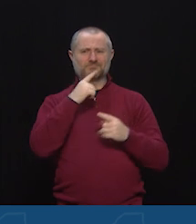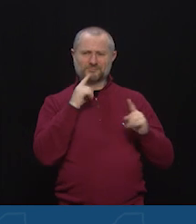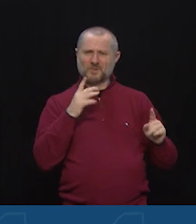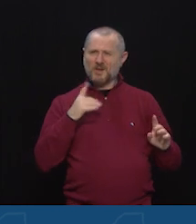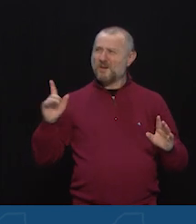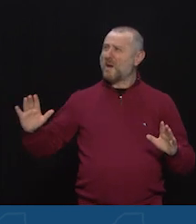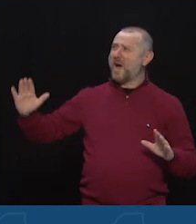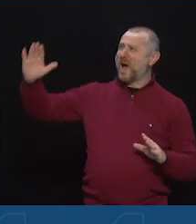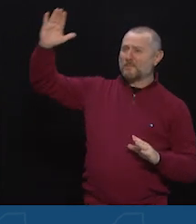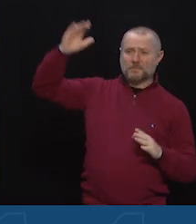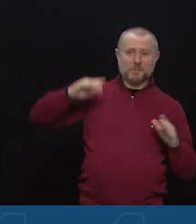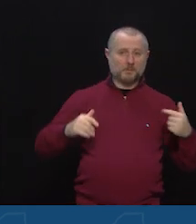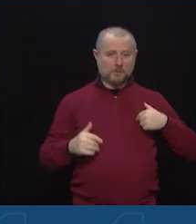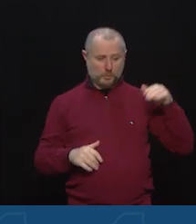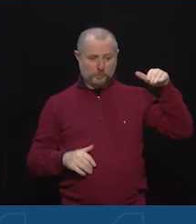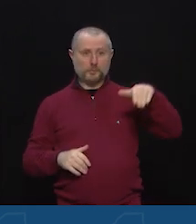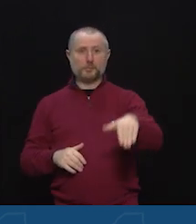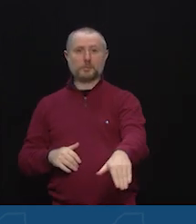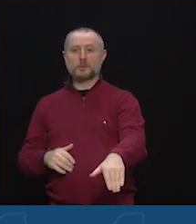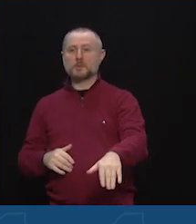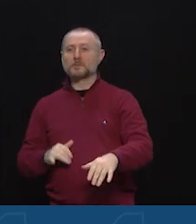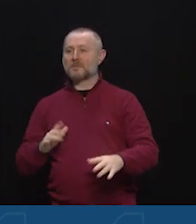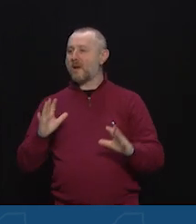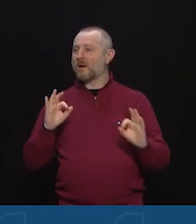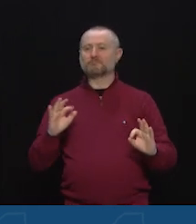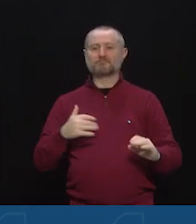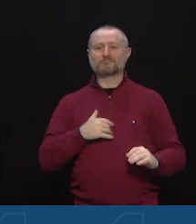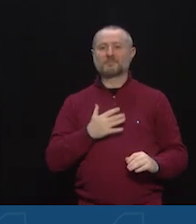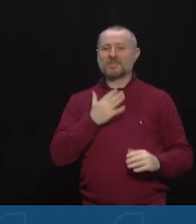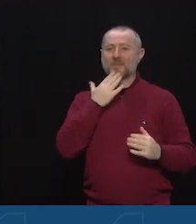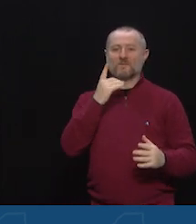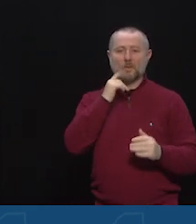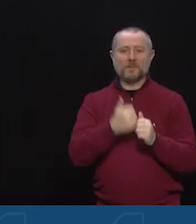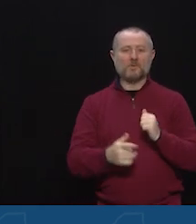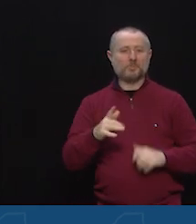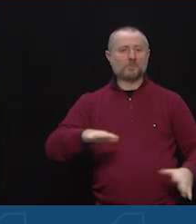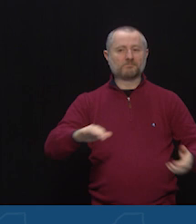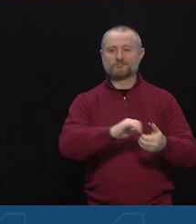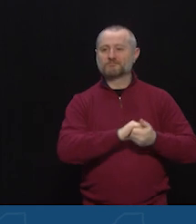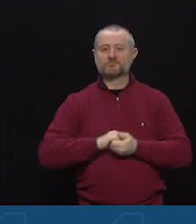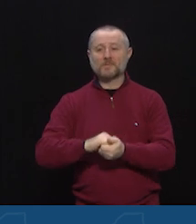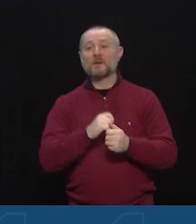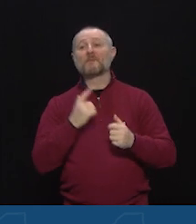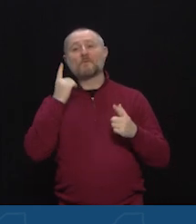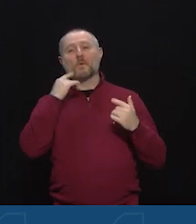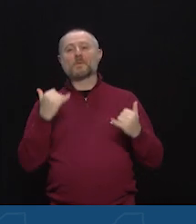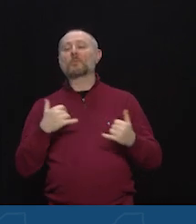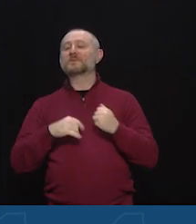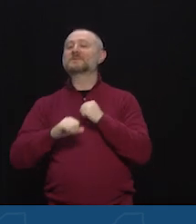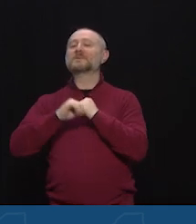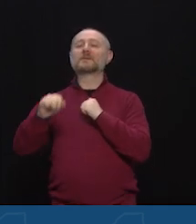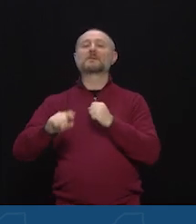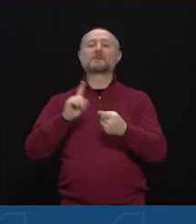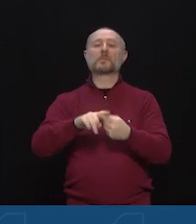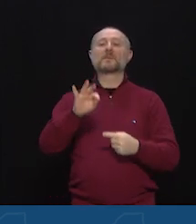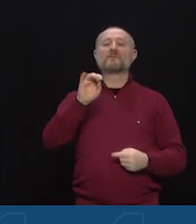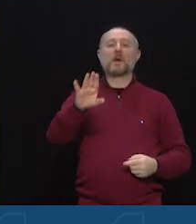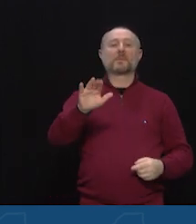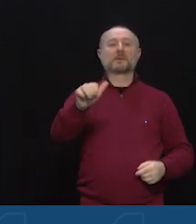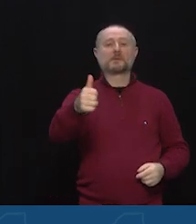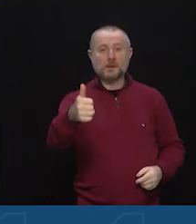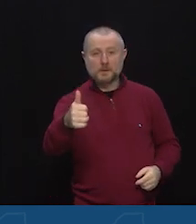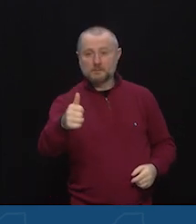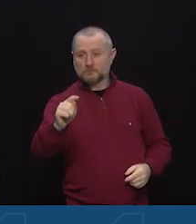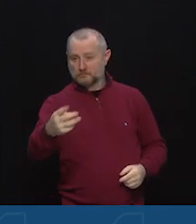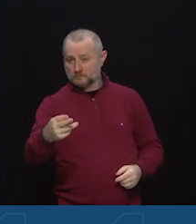I thank the people, I thank the counties for their partnership. So we'll be extending that just through February 10th. Again, probably a couple days before that,